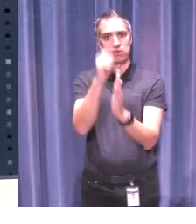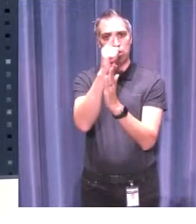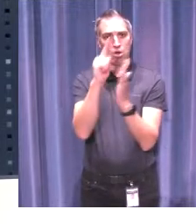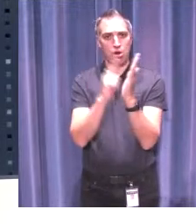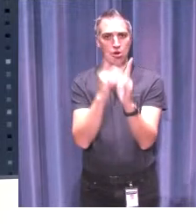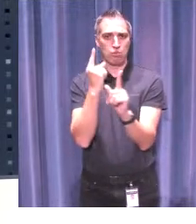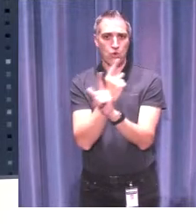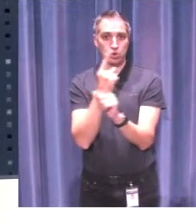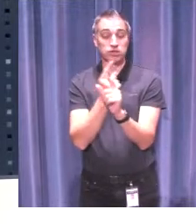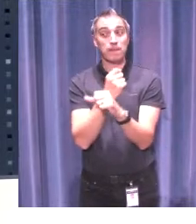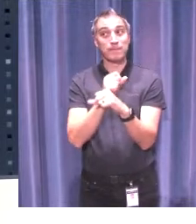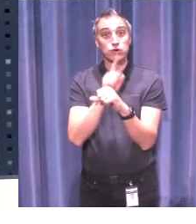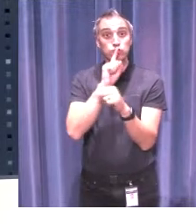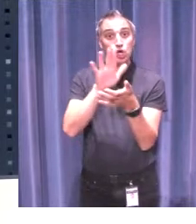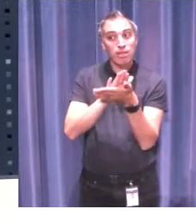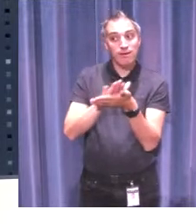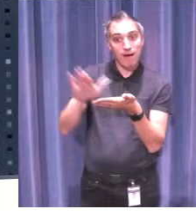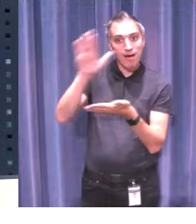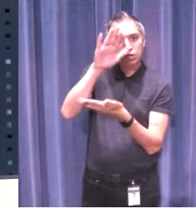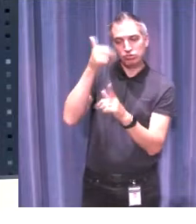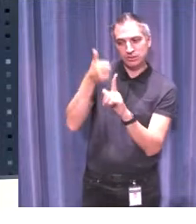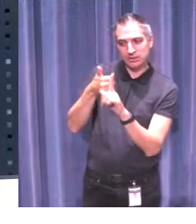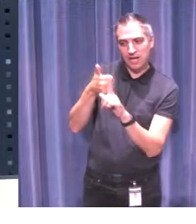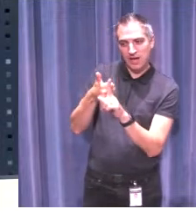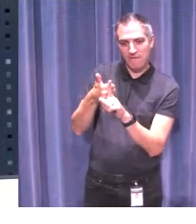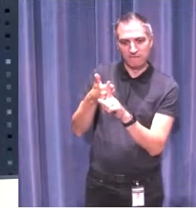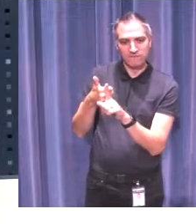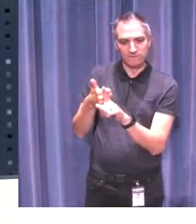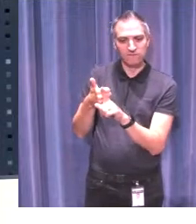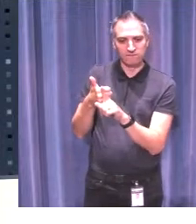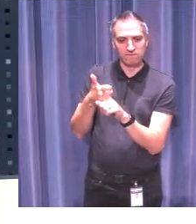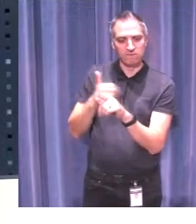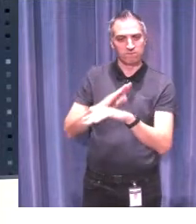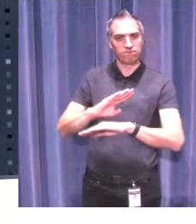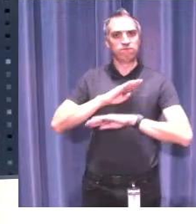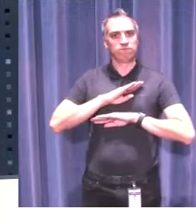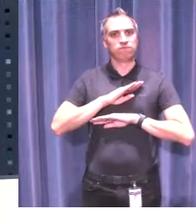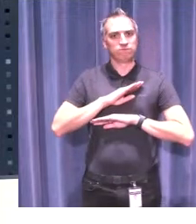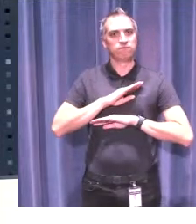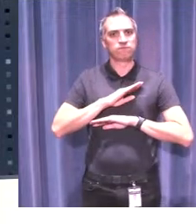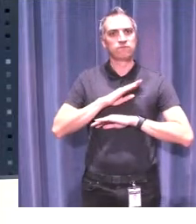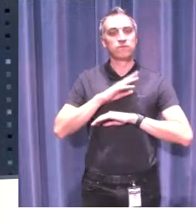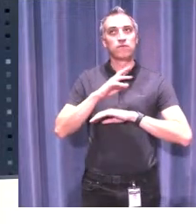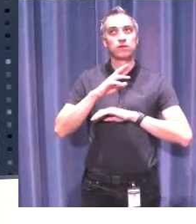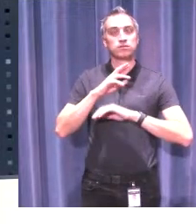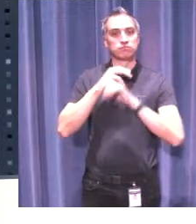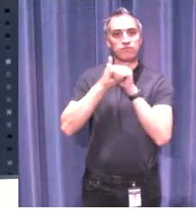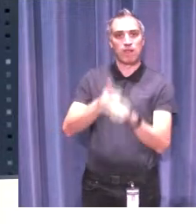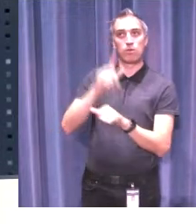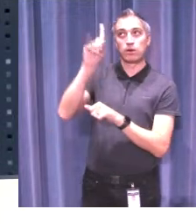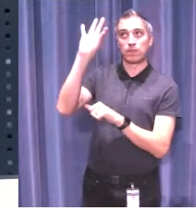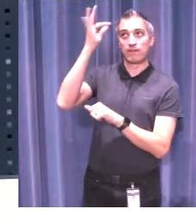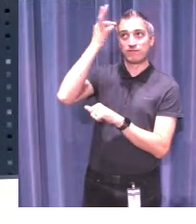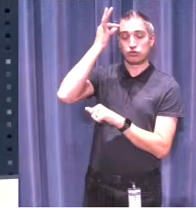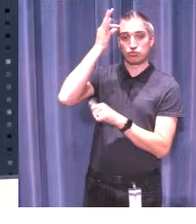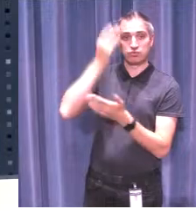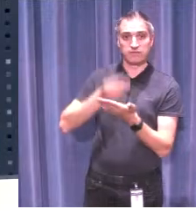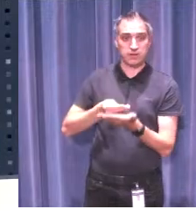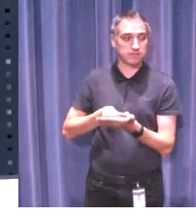that keeps the college eligible in terms of the federal funding statutes. Yeah, and I